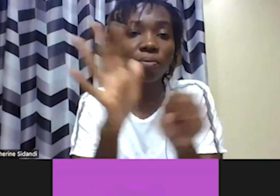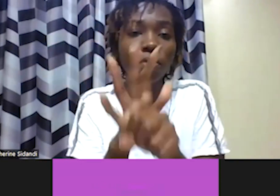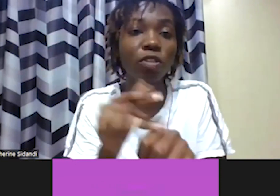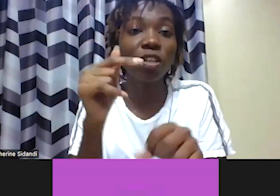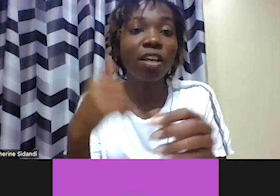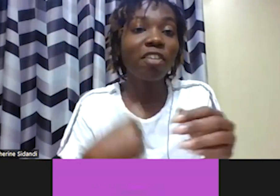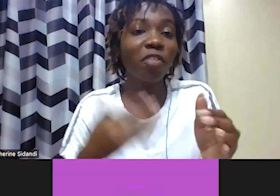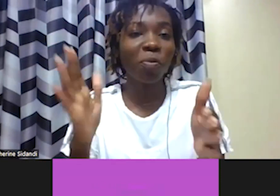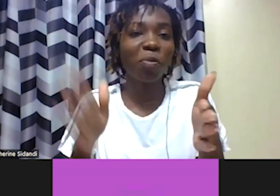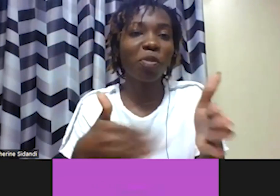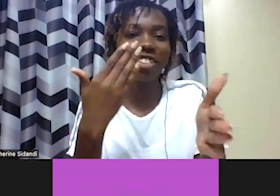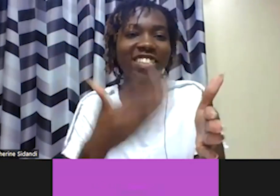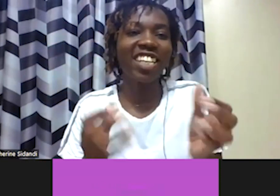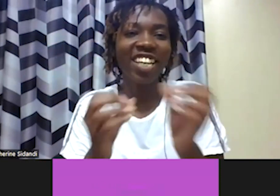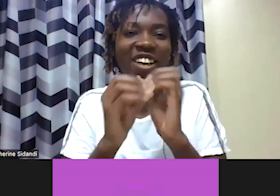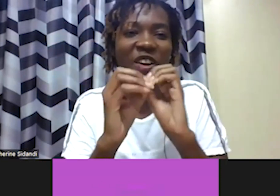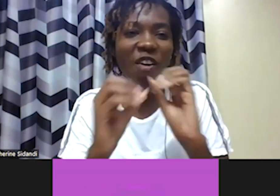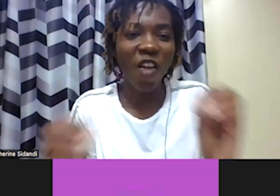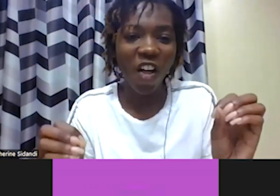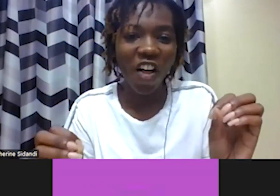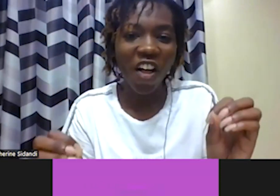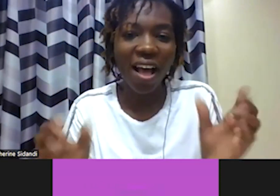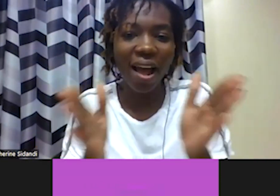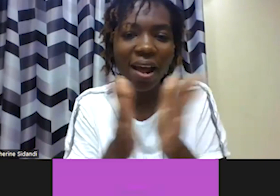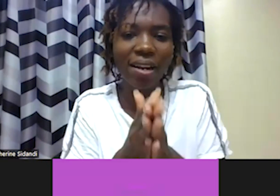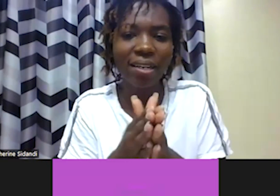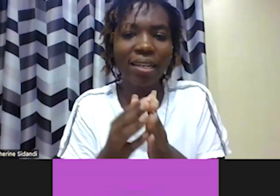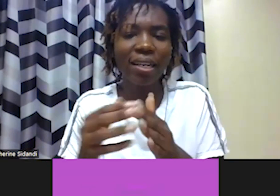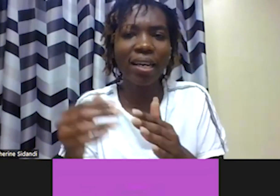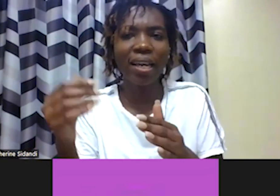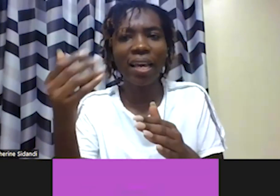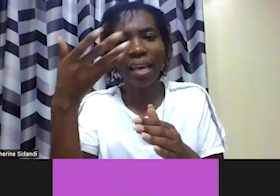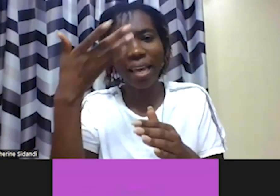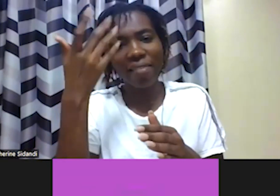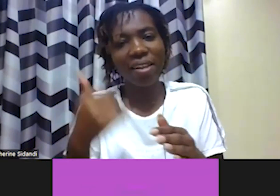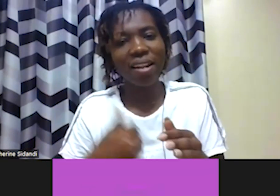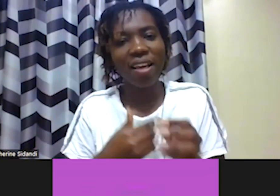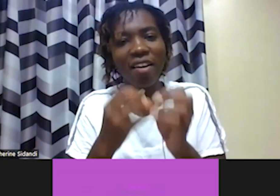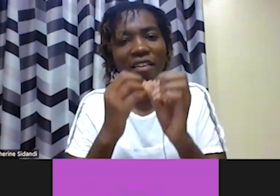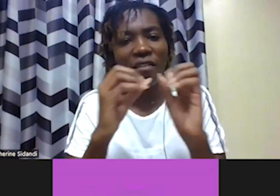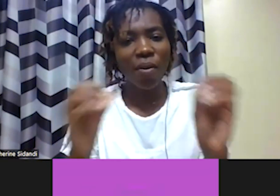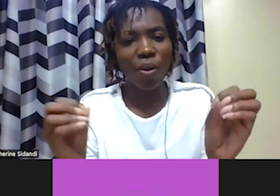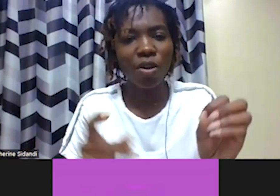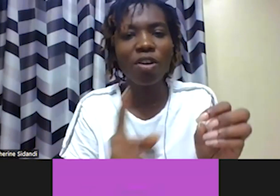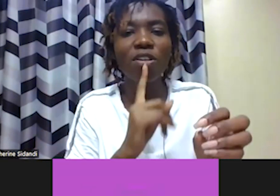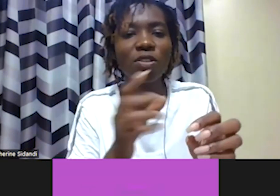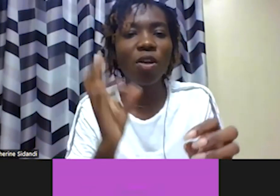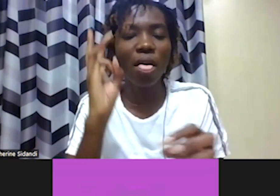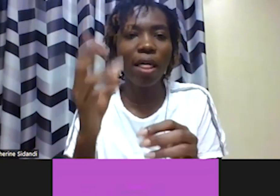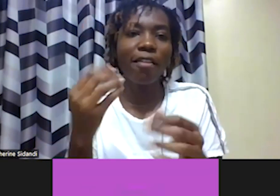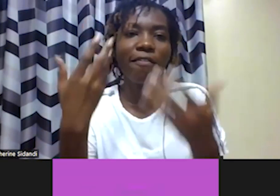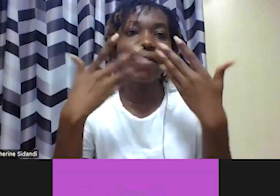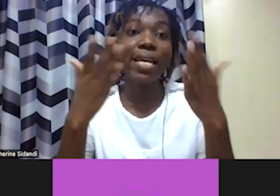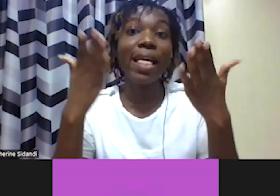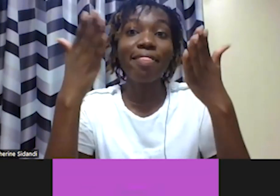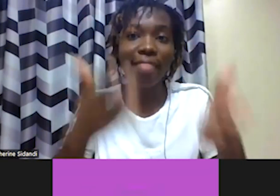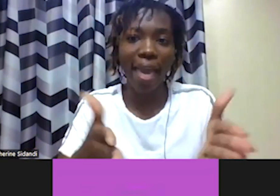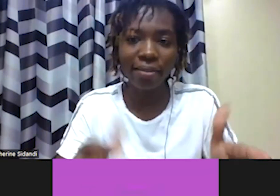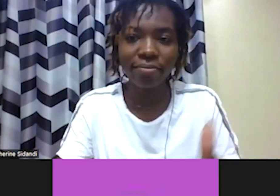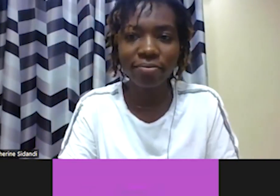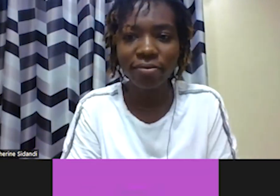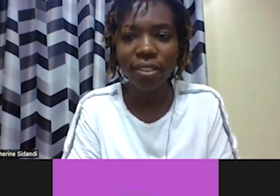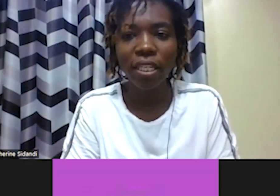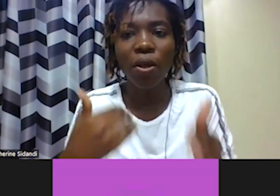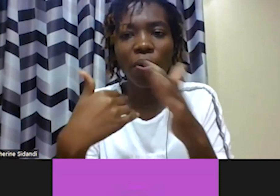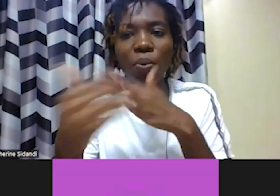music. Even Kevin, I don't know where Kevin disappeared to. So we shall, I guess, end it there